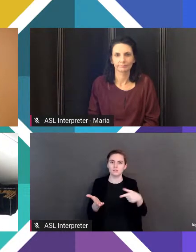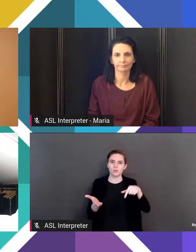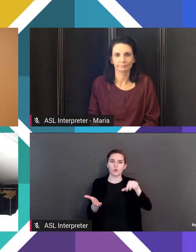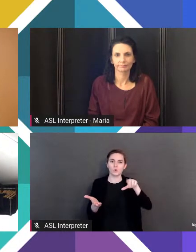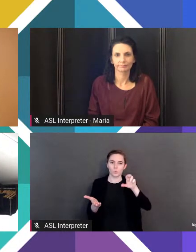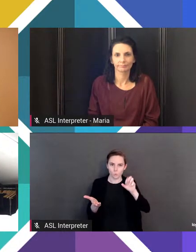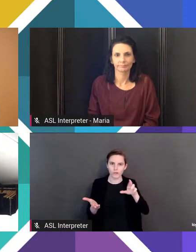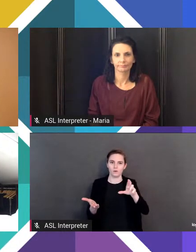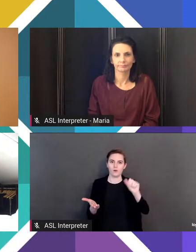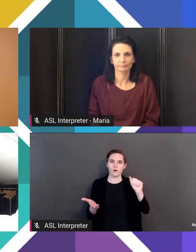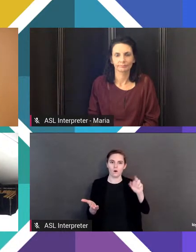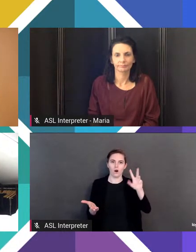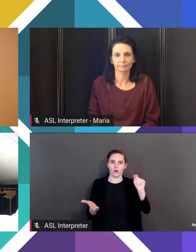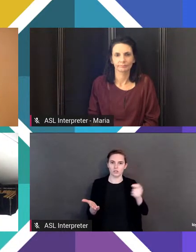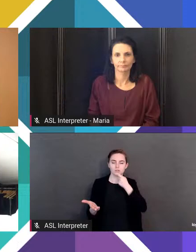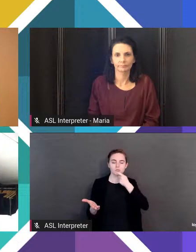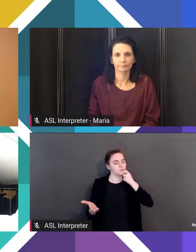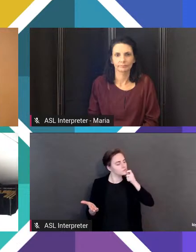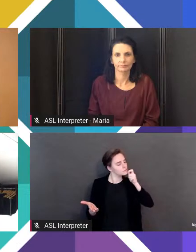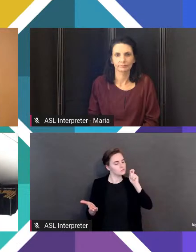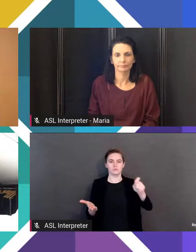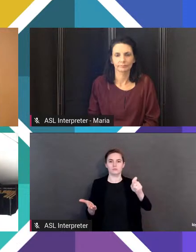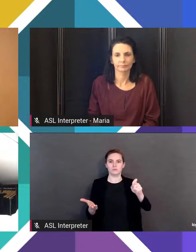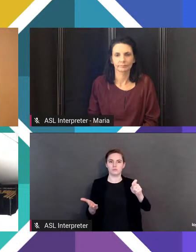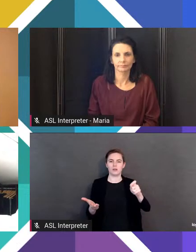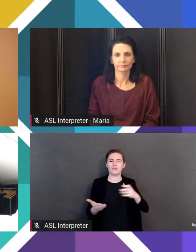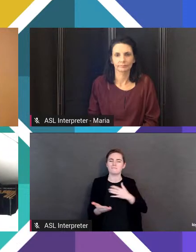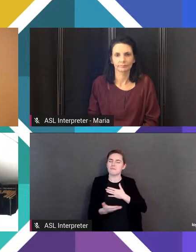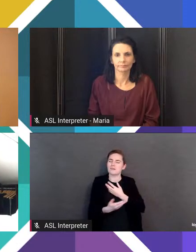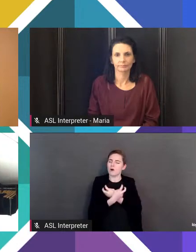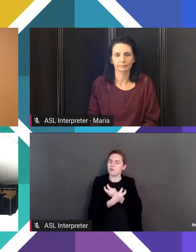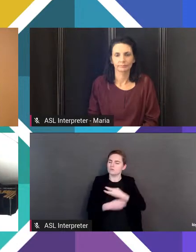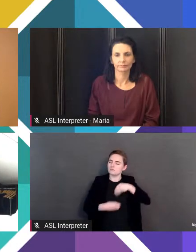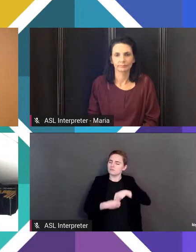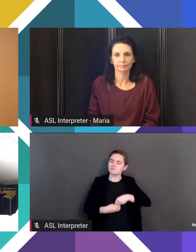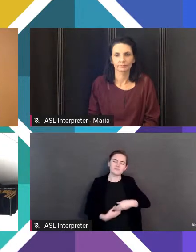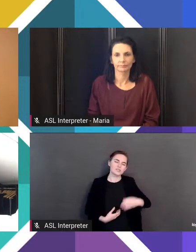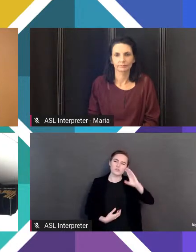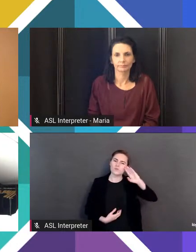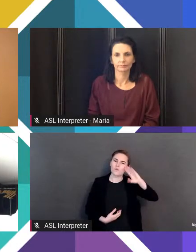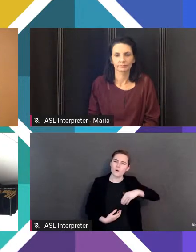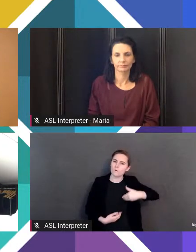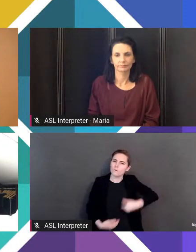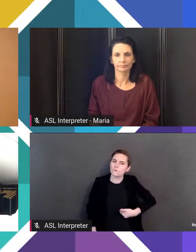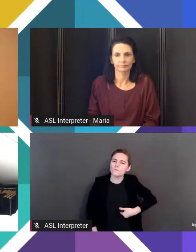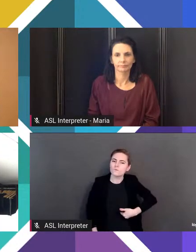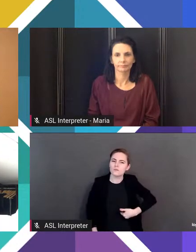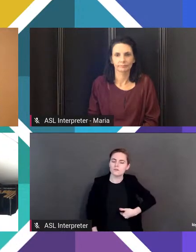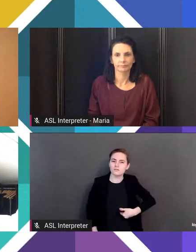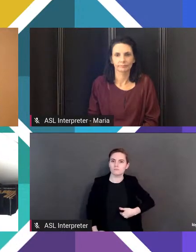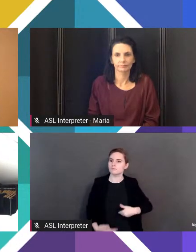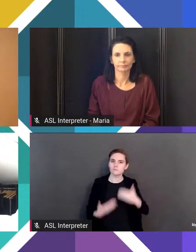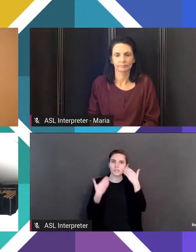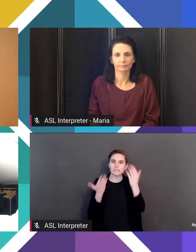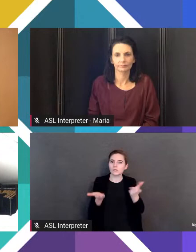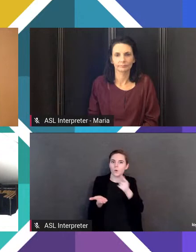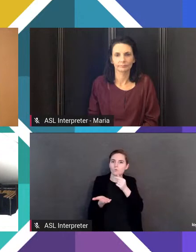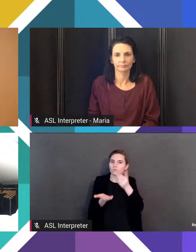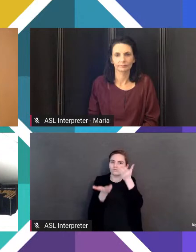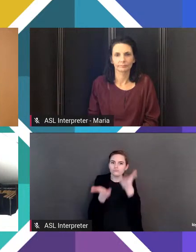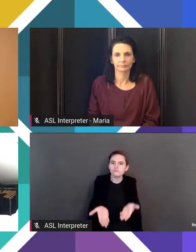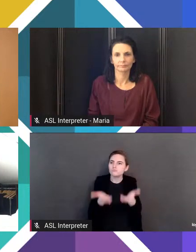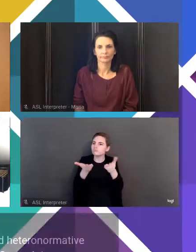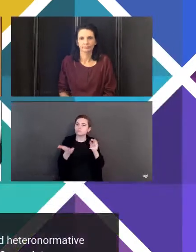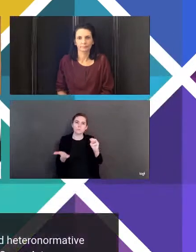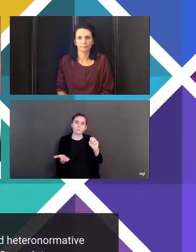it inherently in my bones, even though I didn't know anything about the artist, you know, what they identify